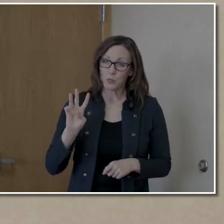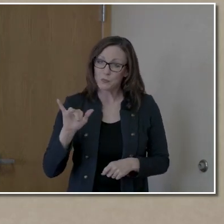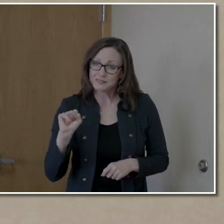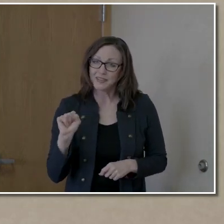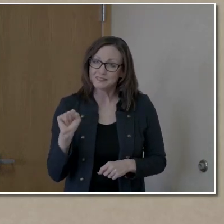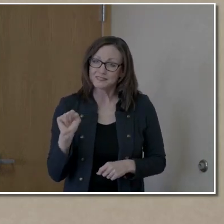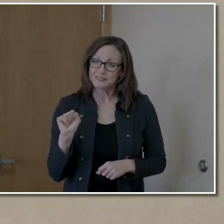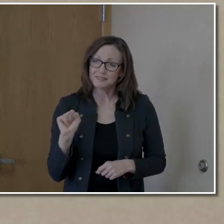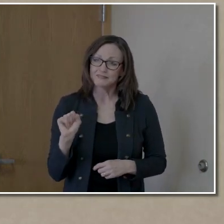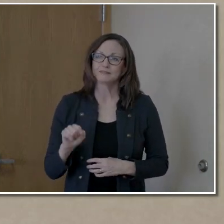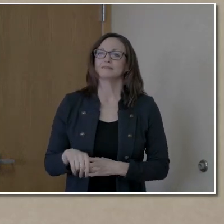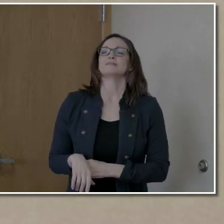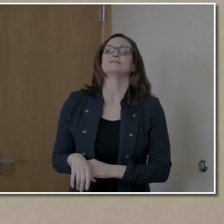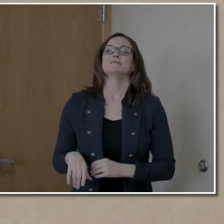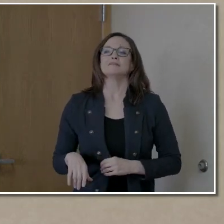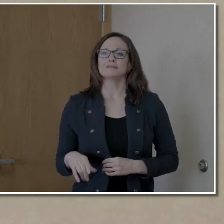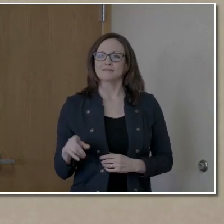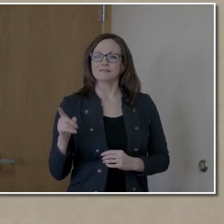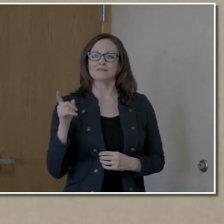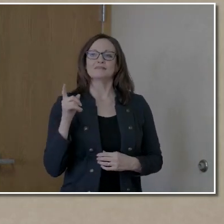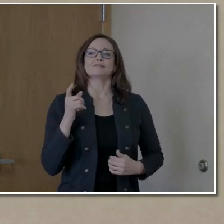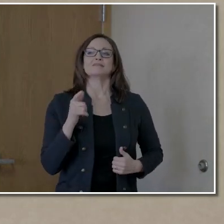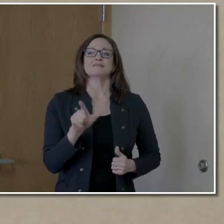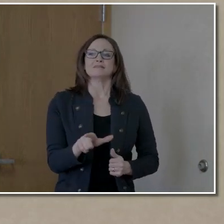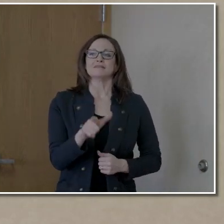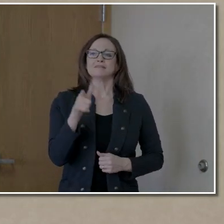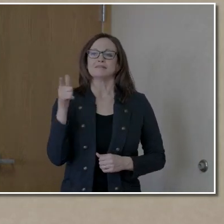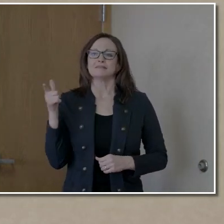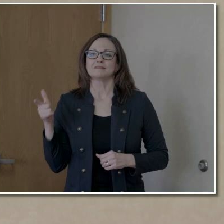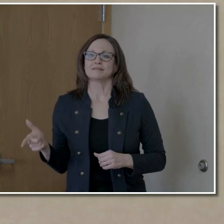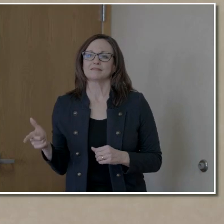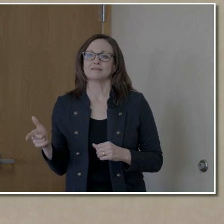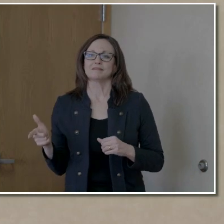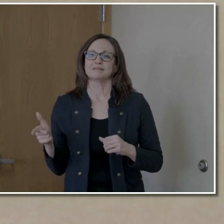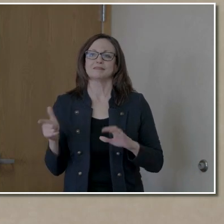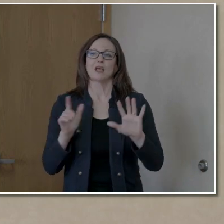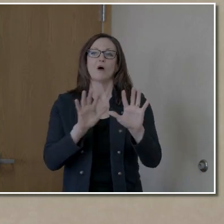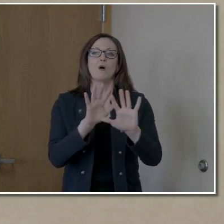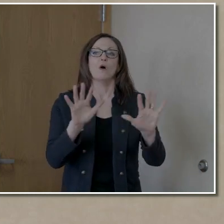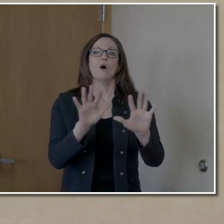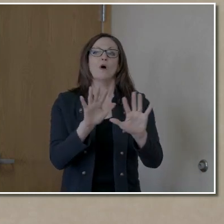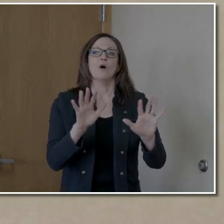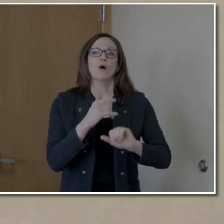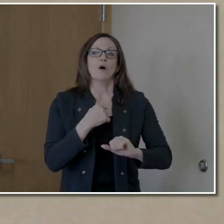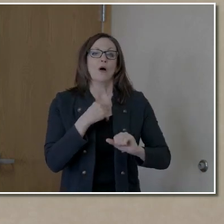support of COVID. It's 1,000. Okay.